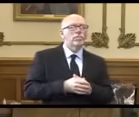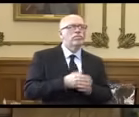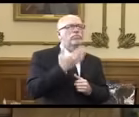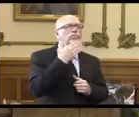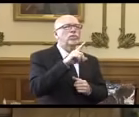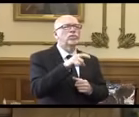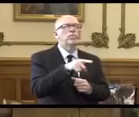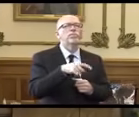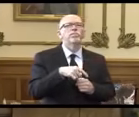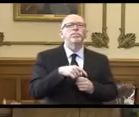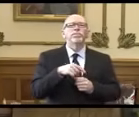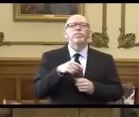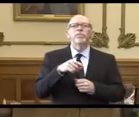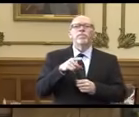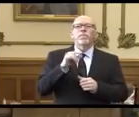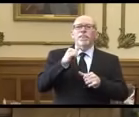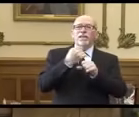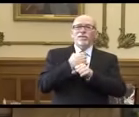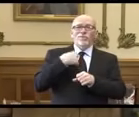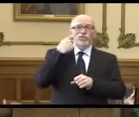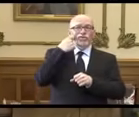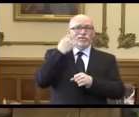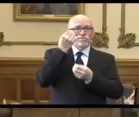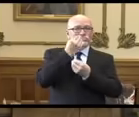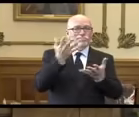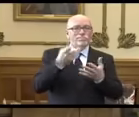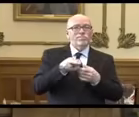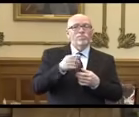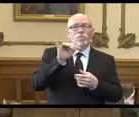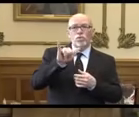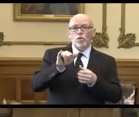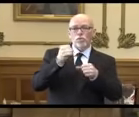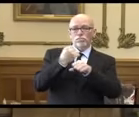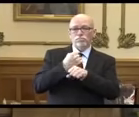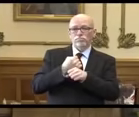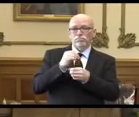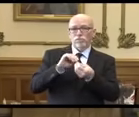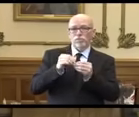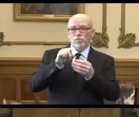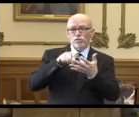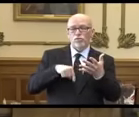question. In terms of the numbers we previously reported, these are the numbers that we